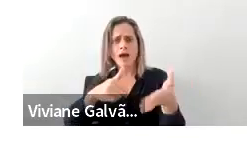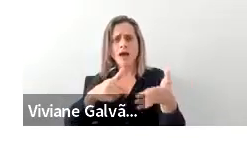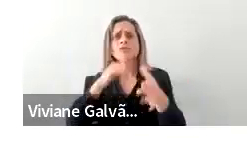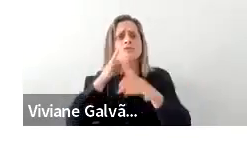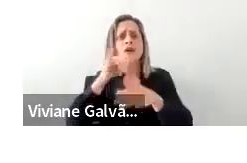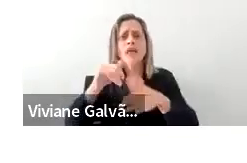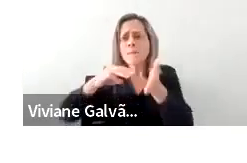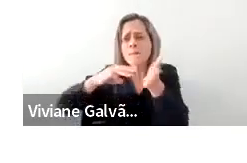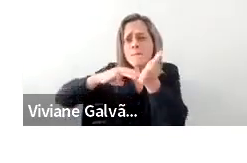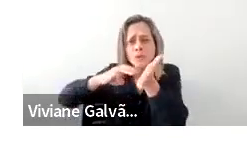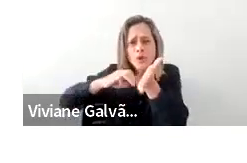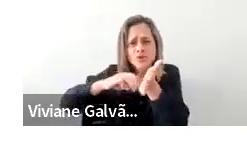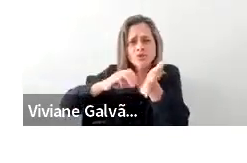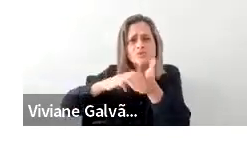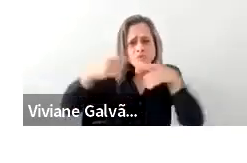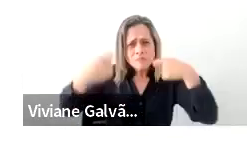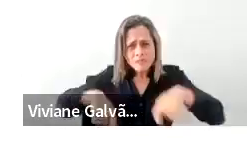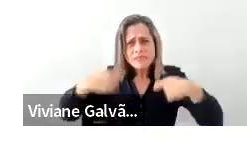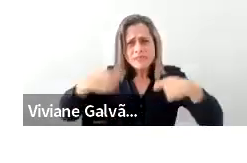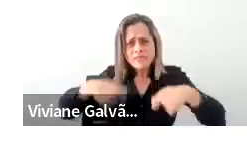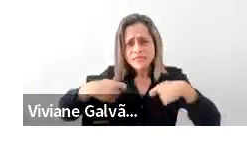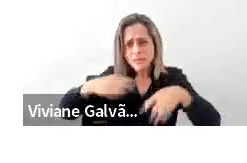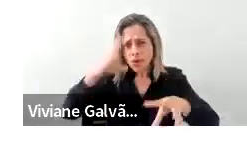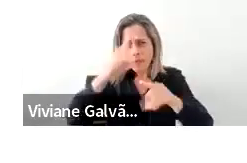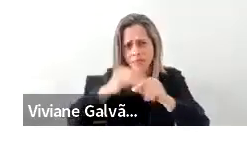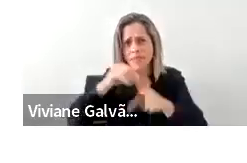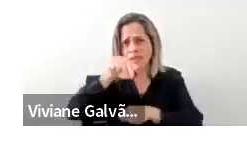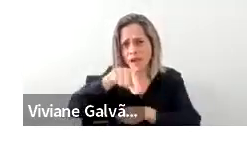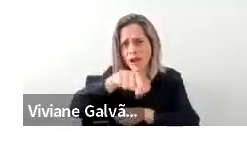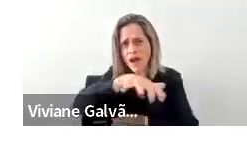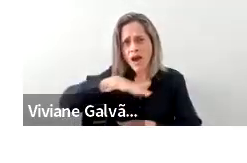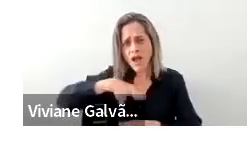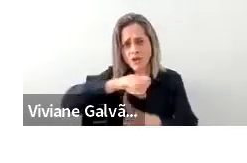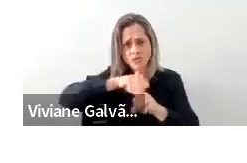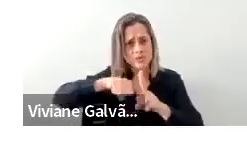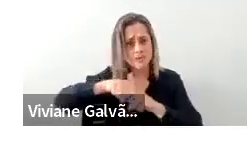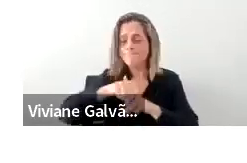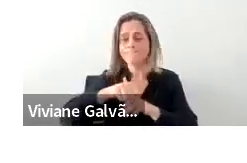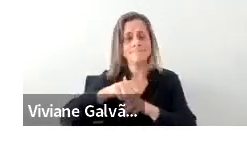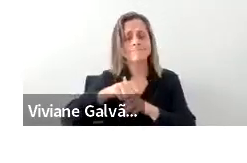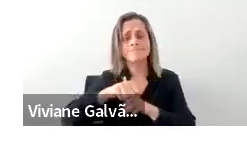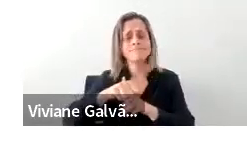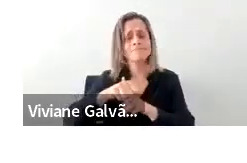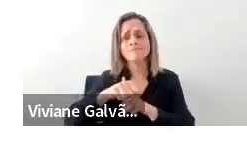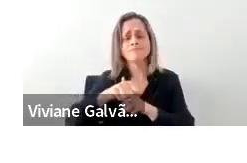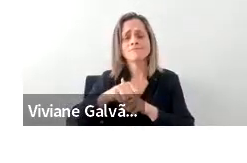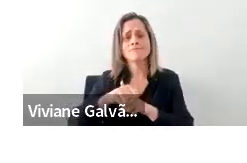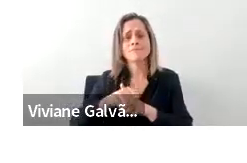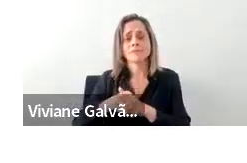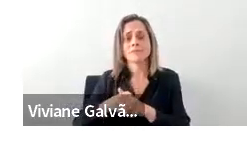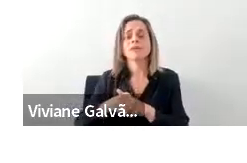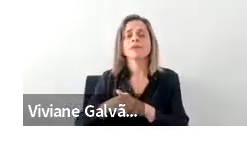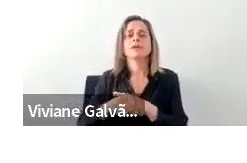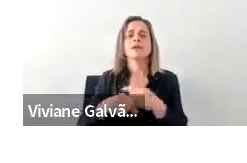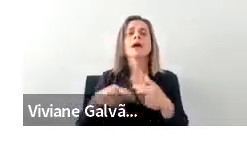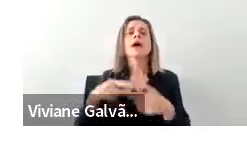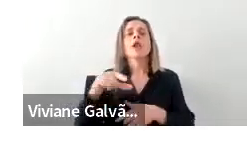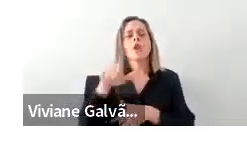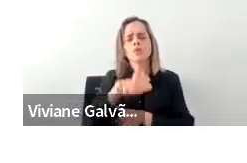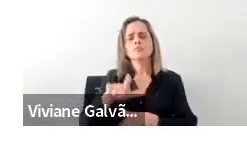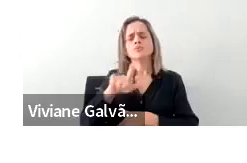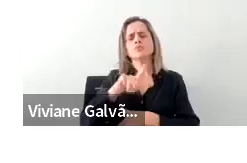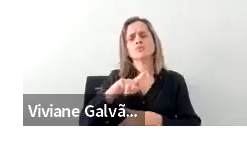it. He can keep account of it, but he doesn't need a germ cell methodology to understand how labor works on his